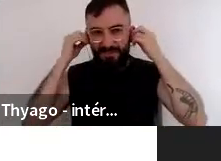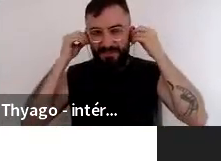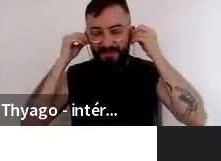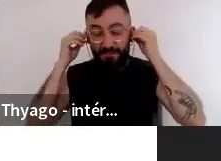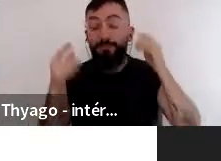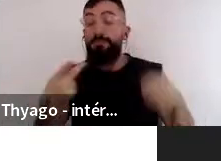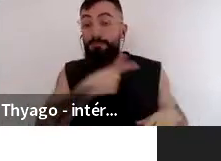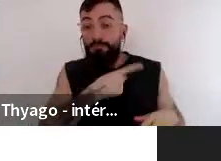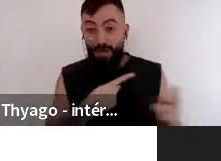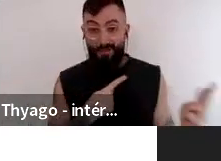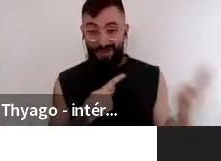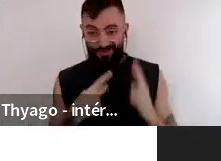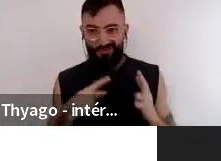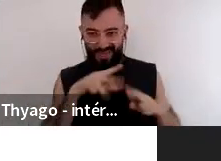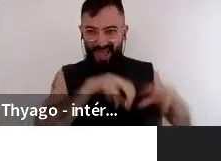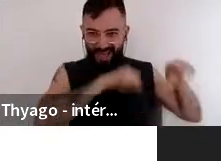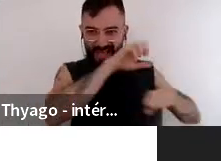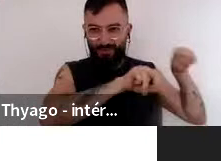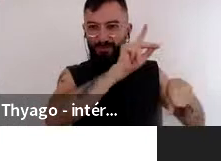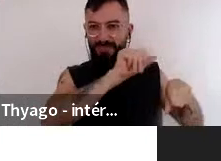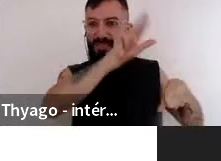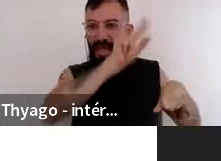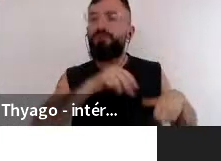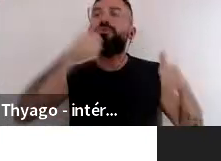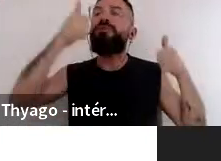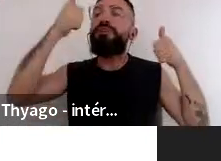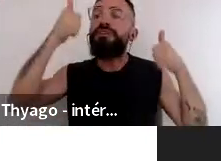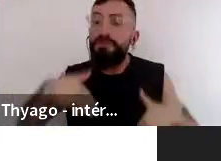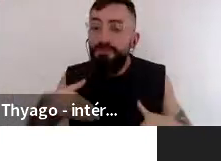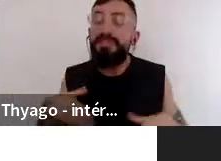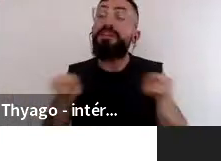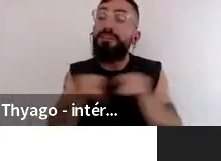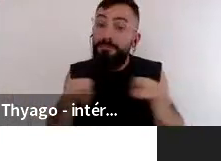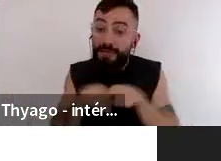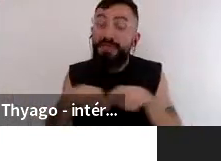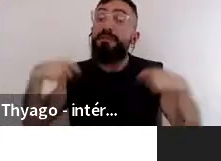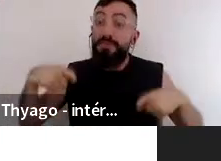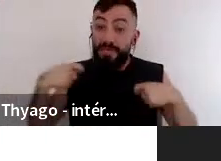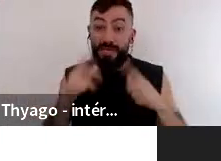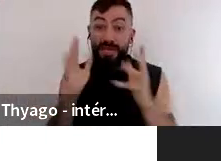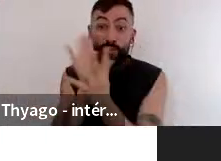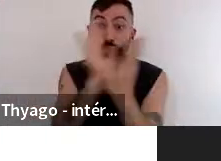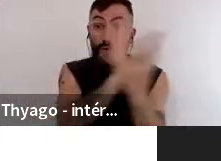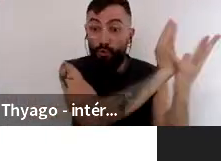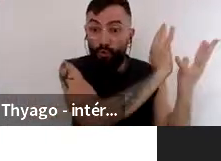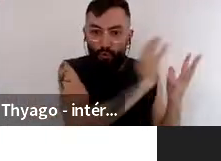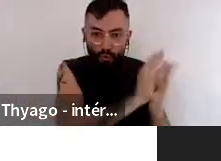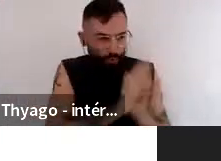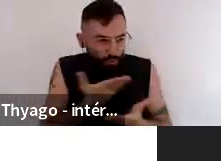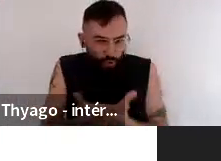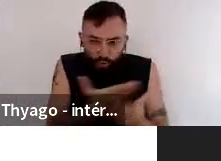suggests that the categories that have been proposed in the literature work